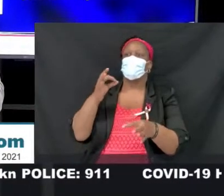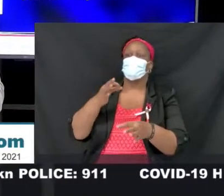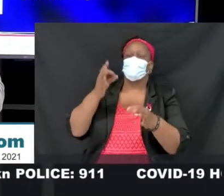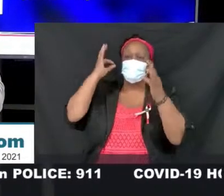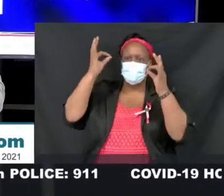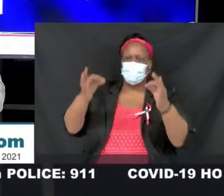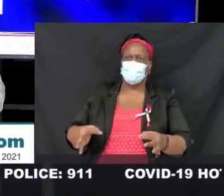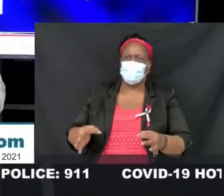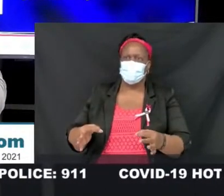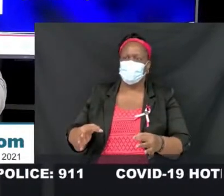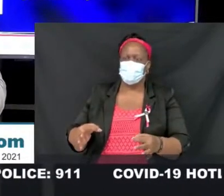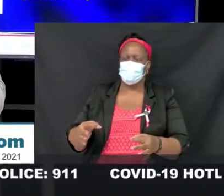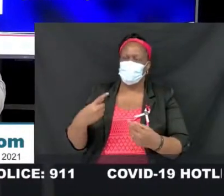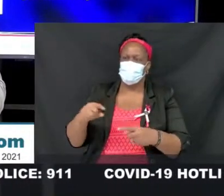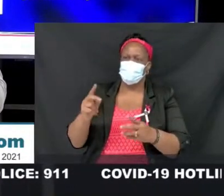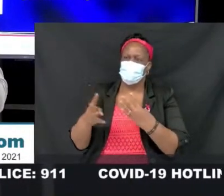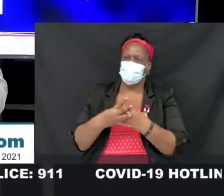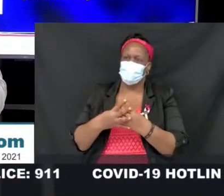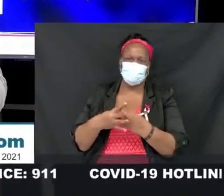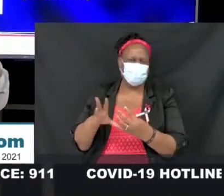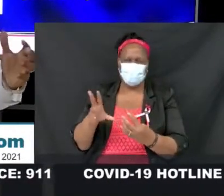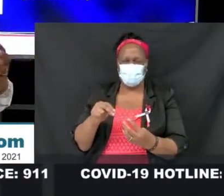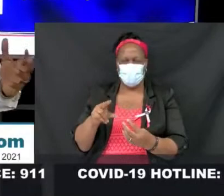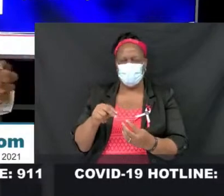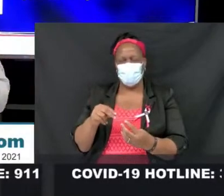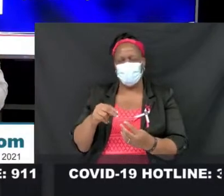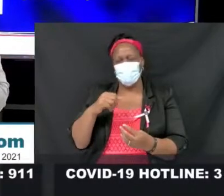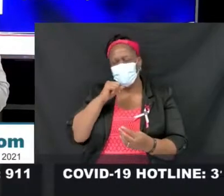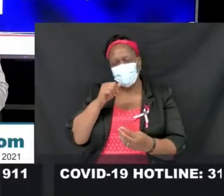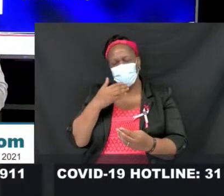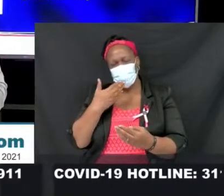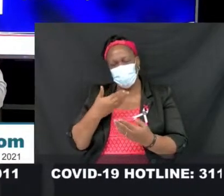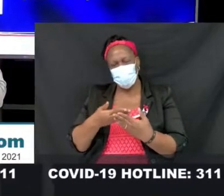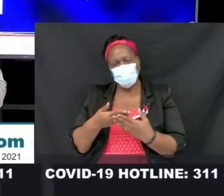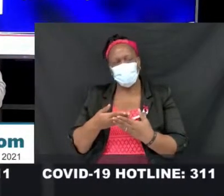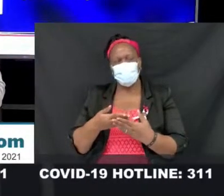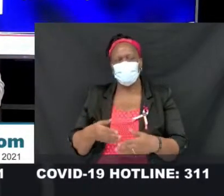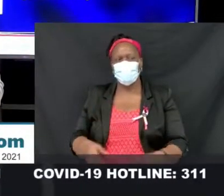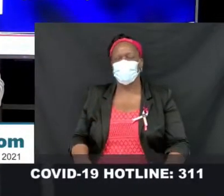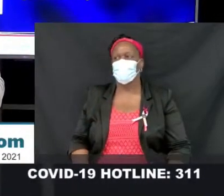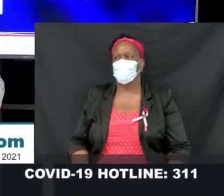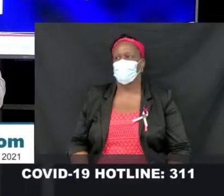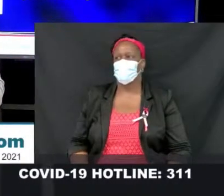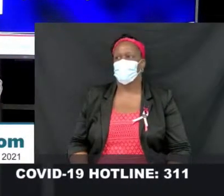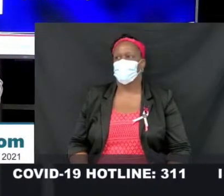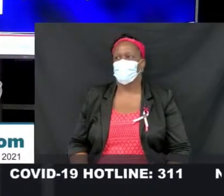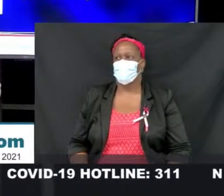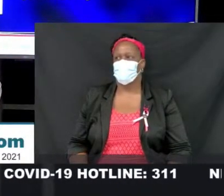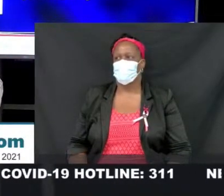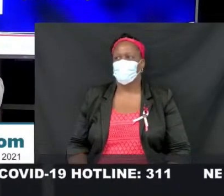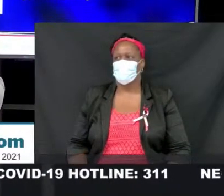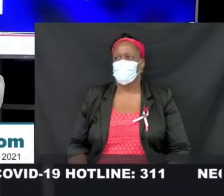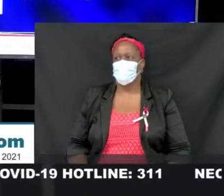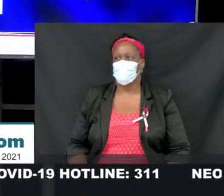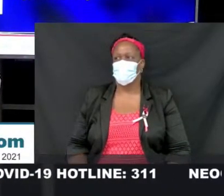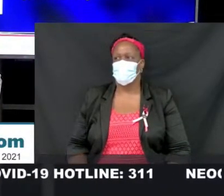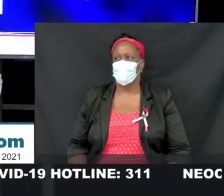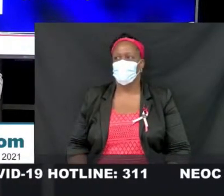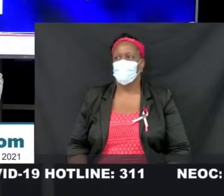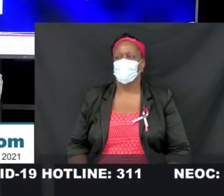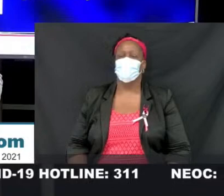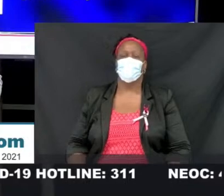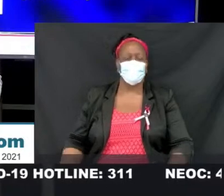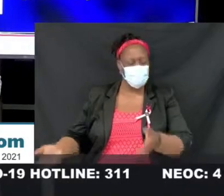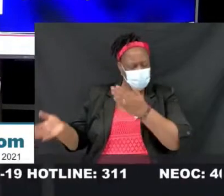was reason for us to do it, or there was good reason, not that we should do it, back then we had about